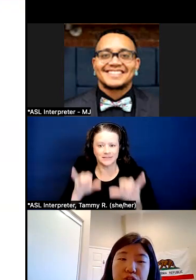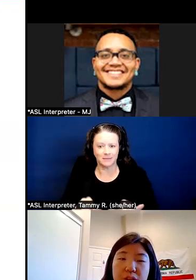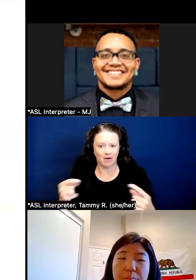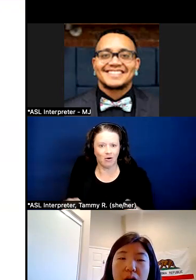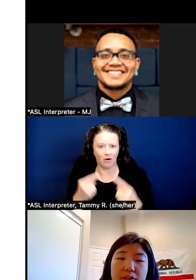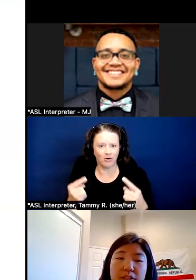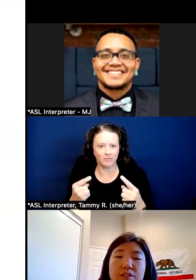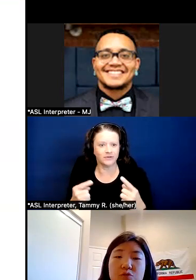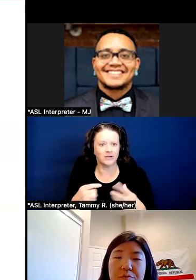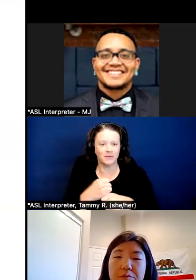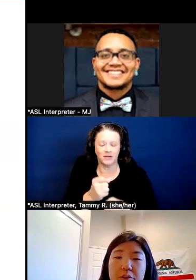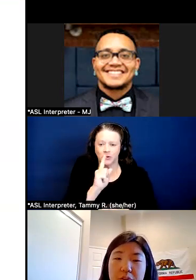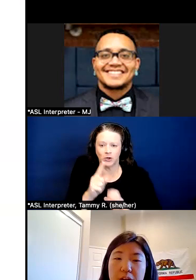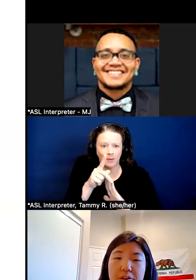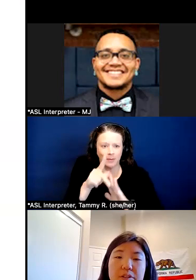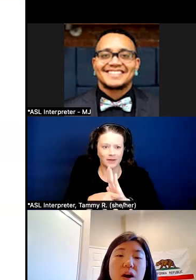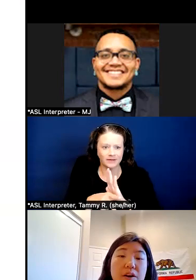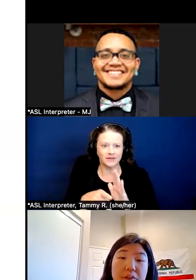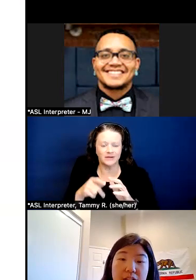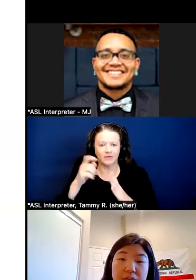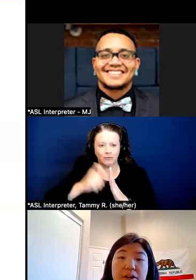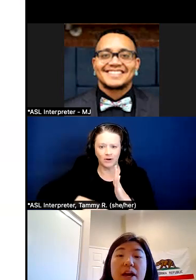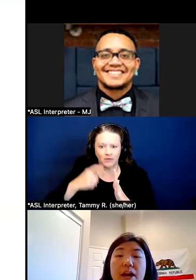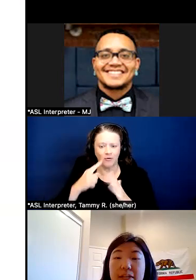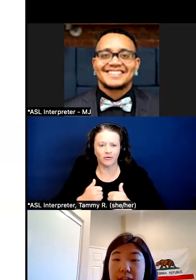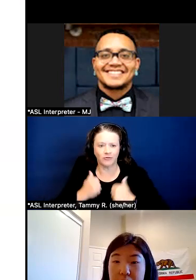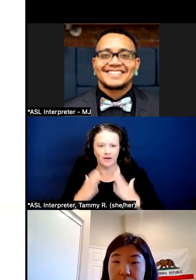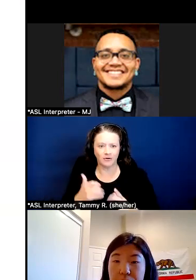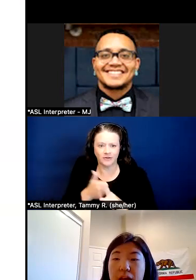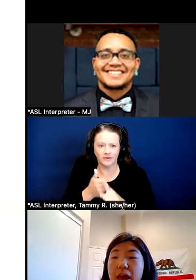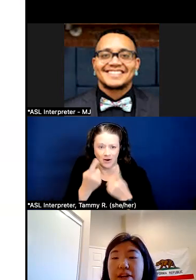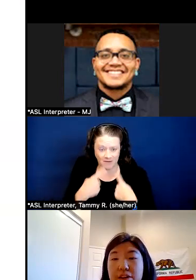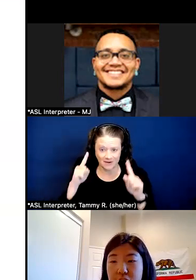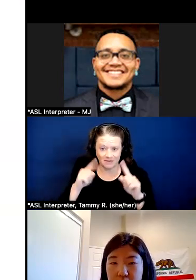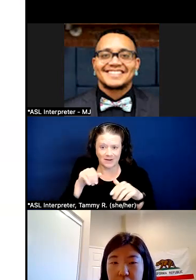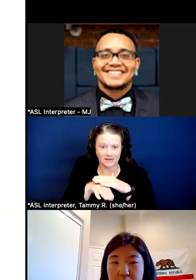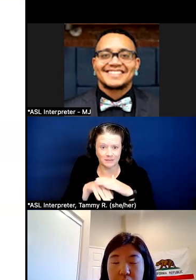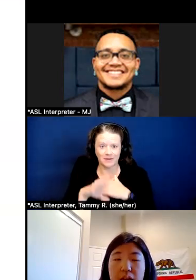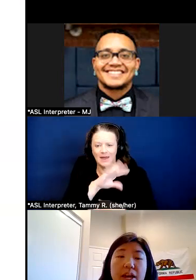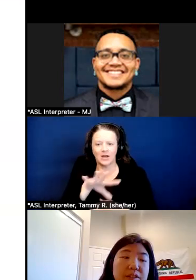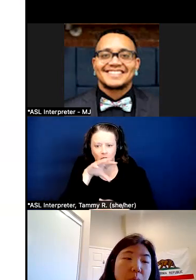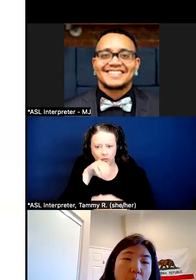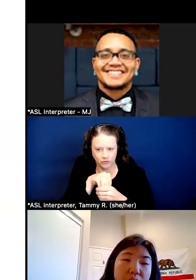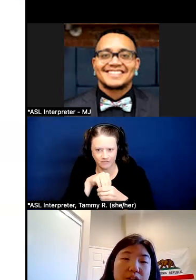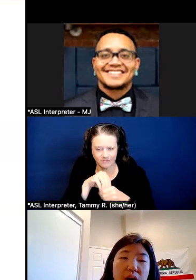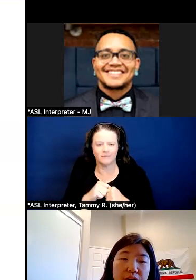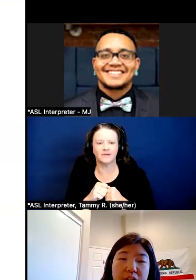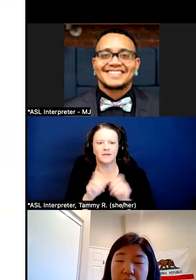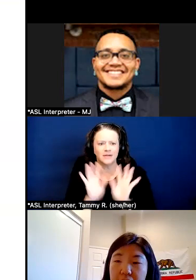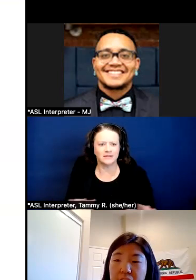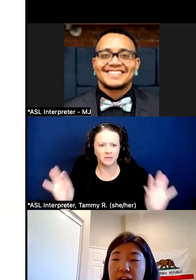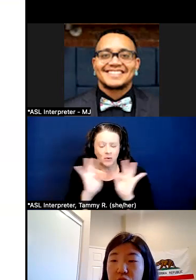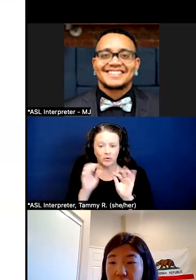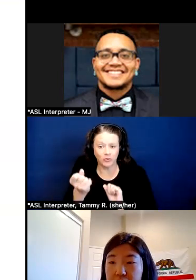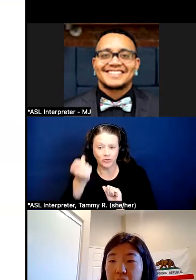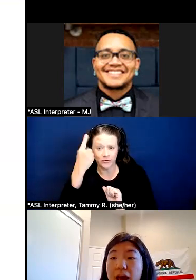to ensure that policies drafted for survivors are effective, accessible, and inclusive. It is important to